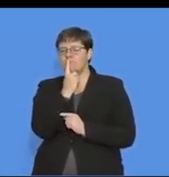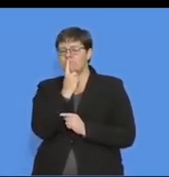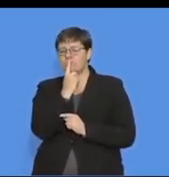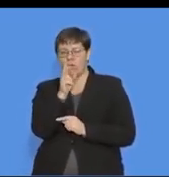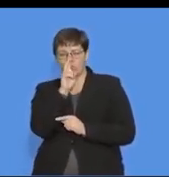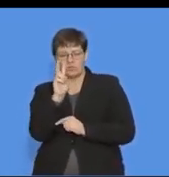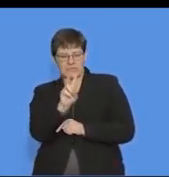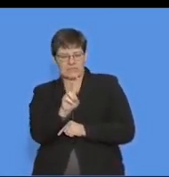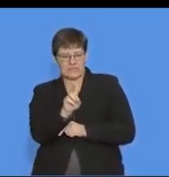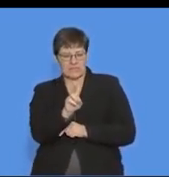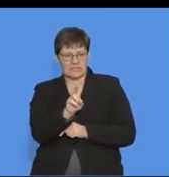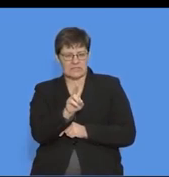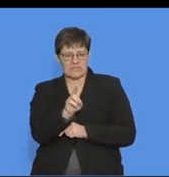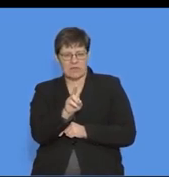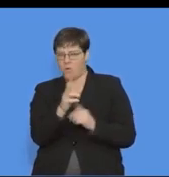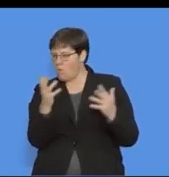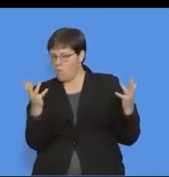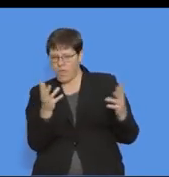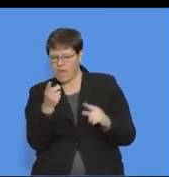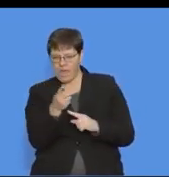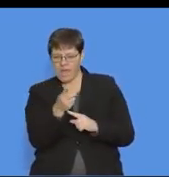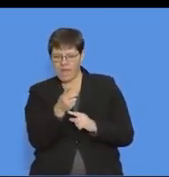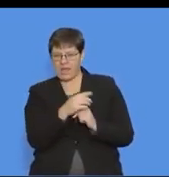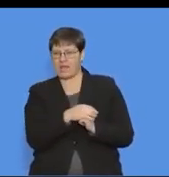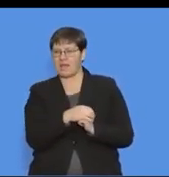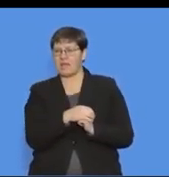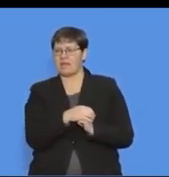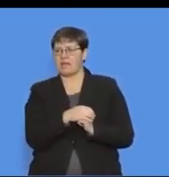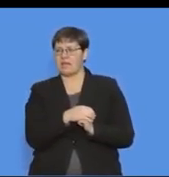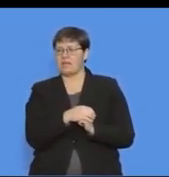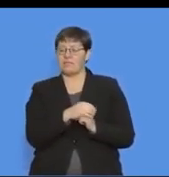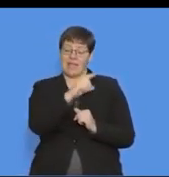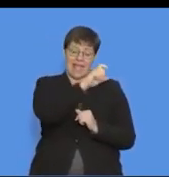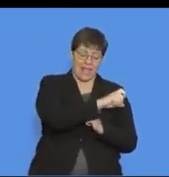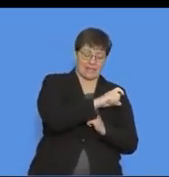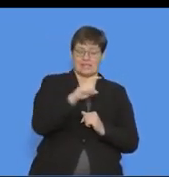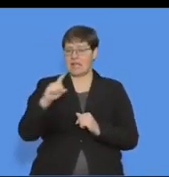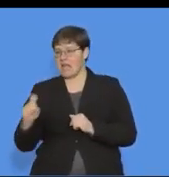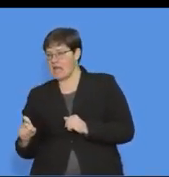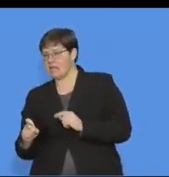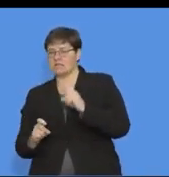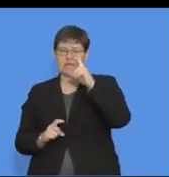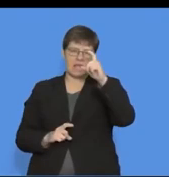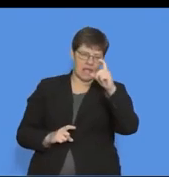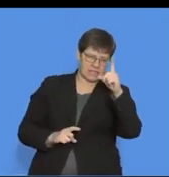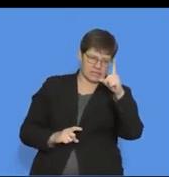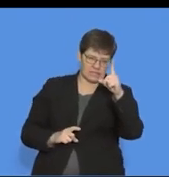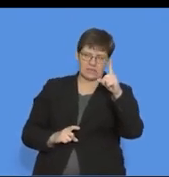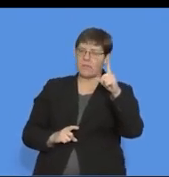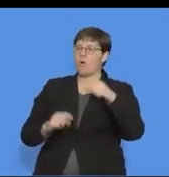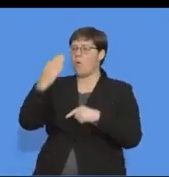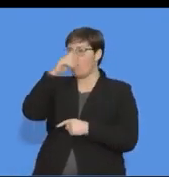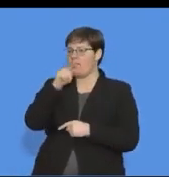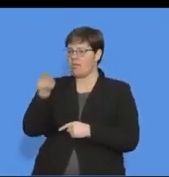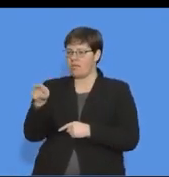see where this will be. So since that is x, and that is x, and I know